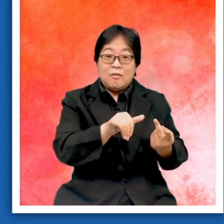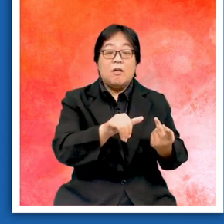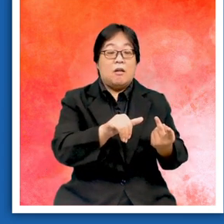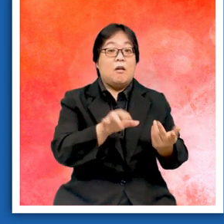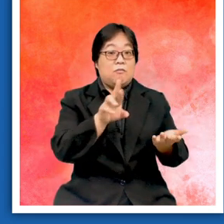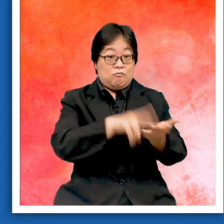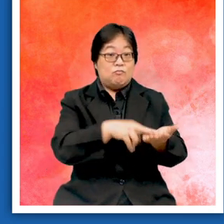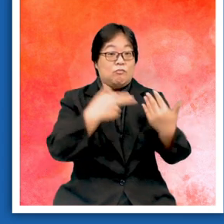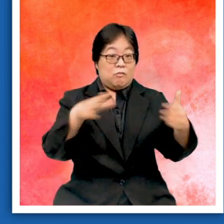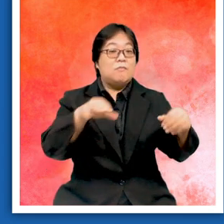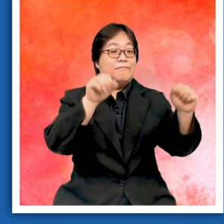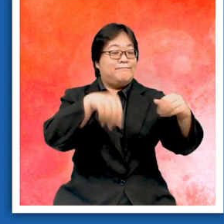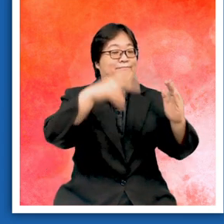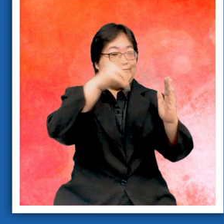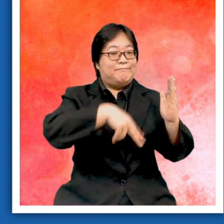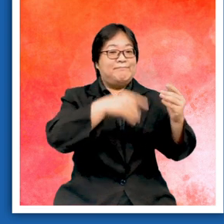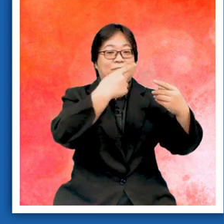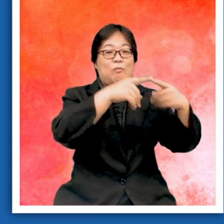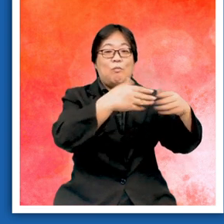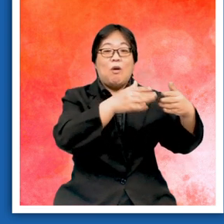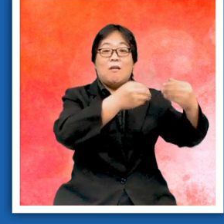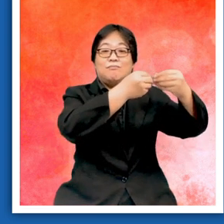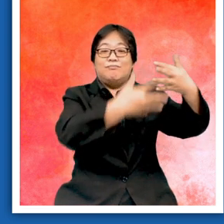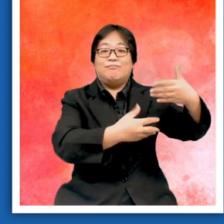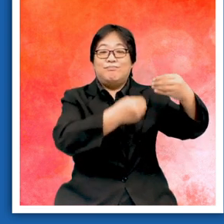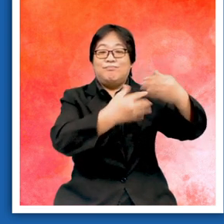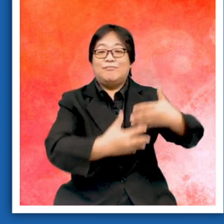see the list of courses here.